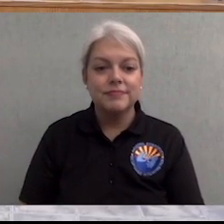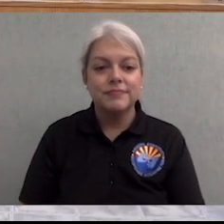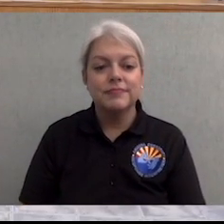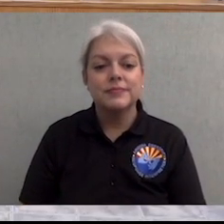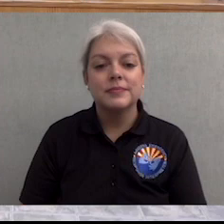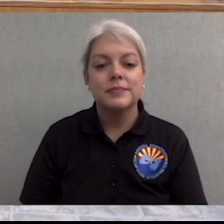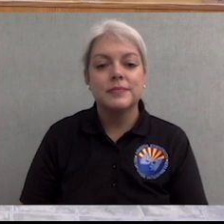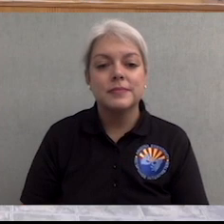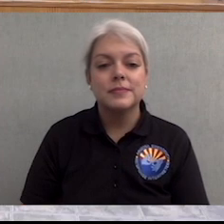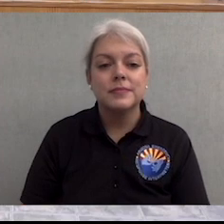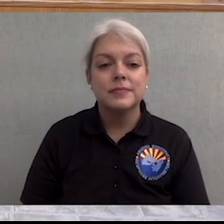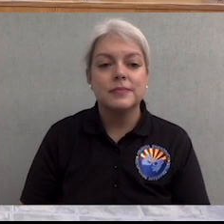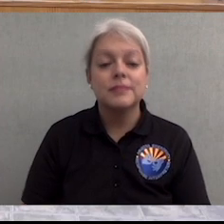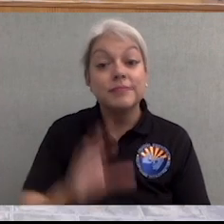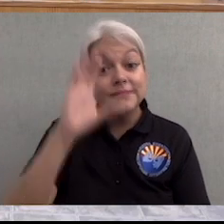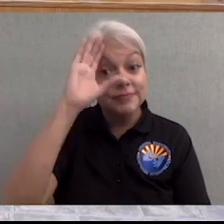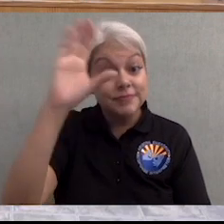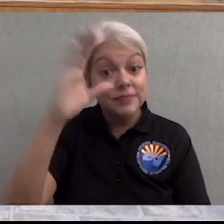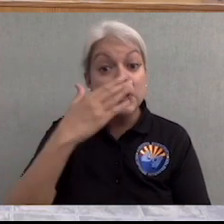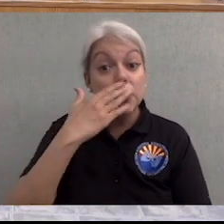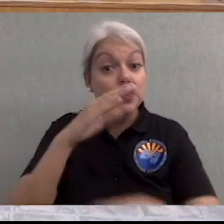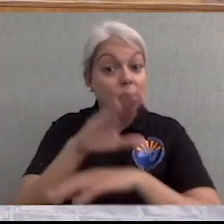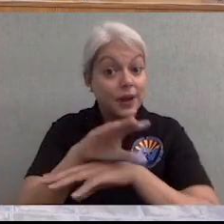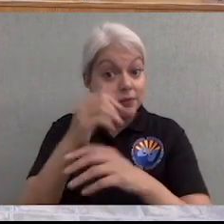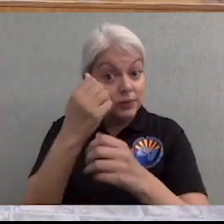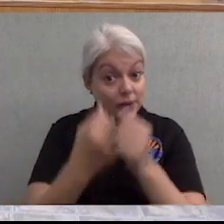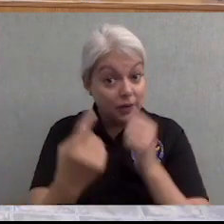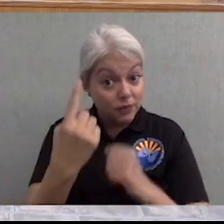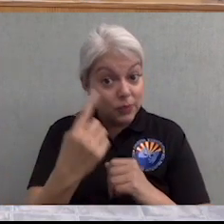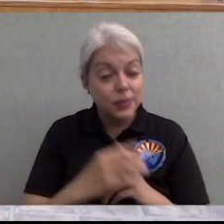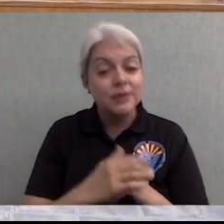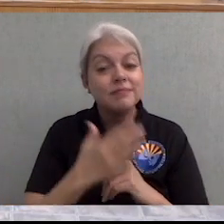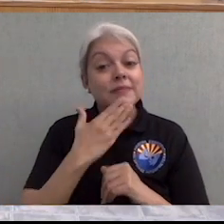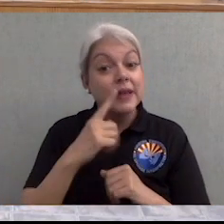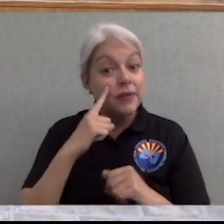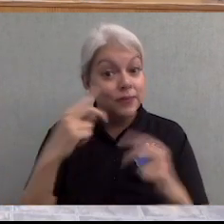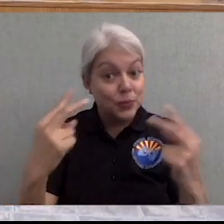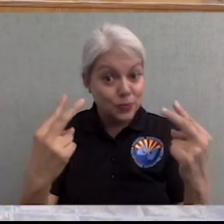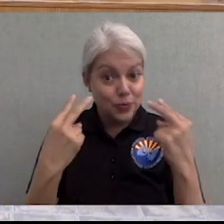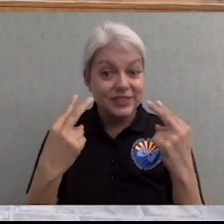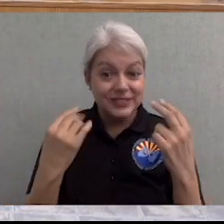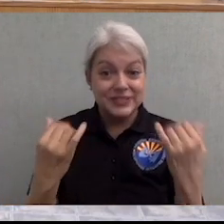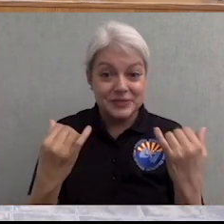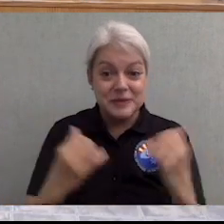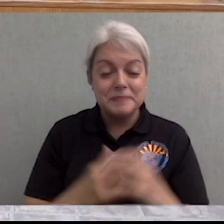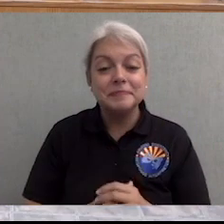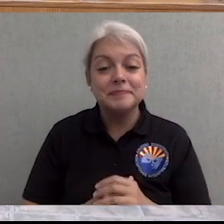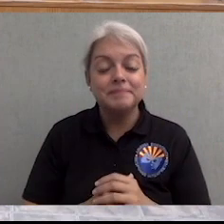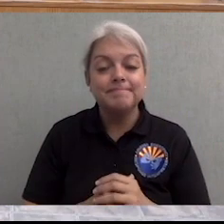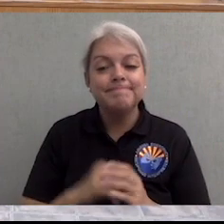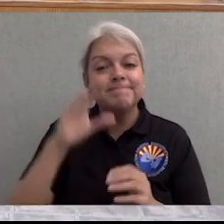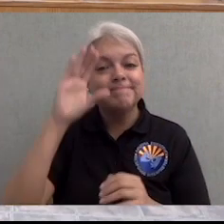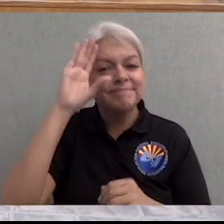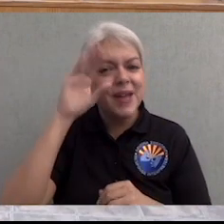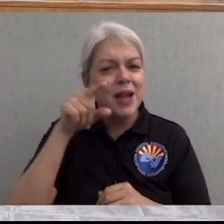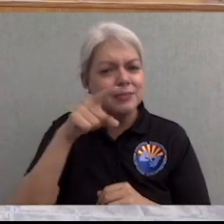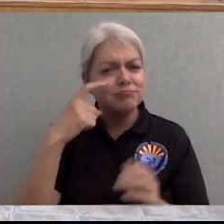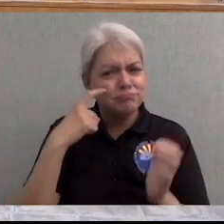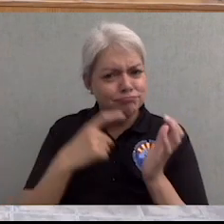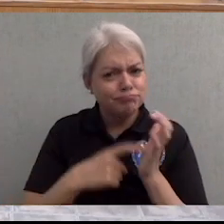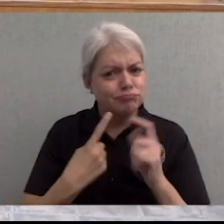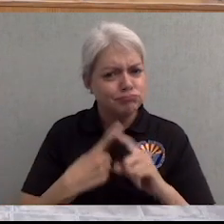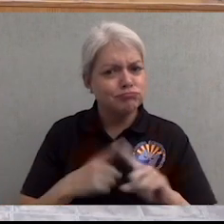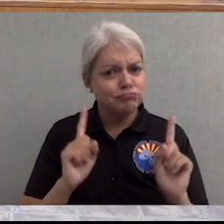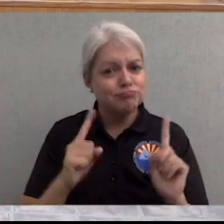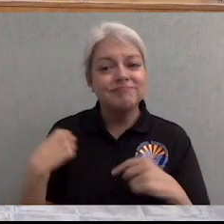Good afternoon, everyone. We thank you for tuning in with us today. I know it's not our, we've been giving you